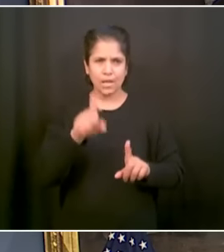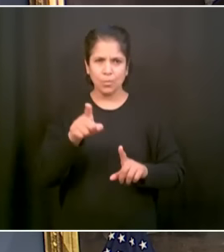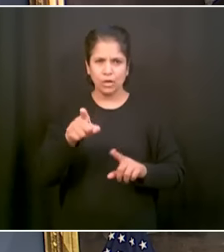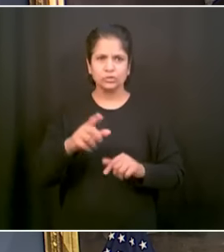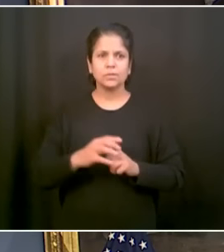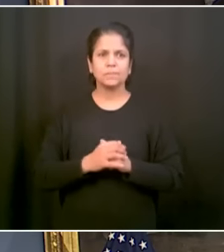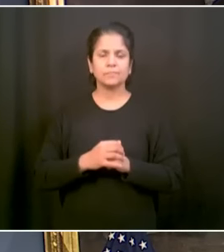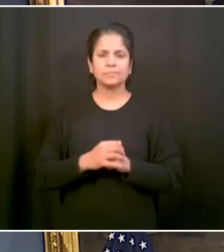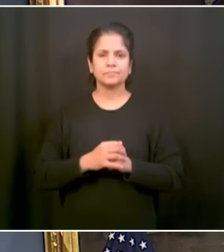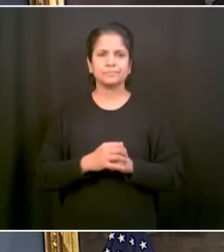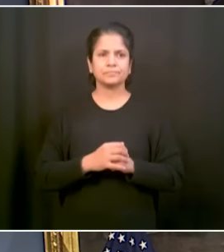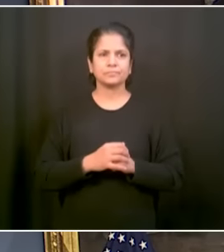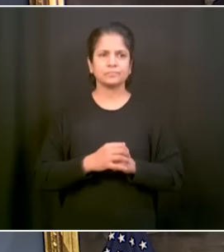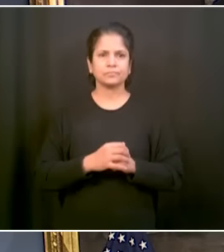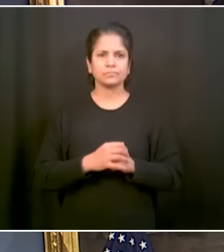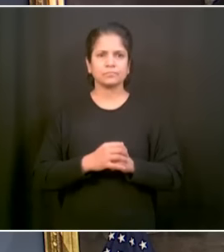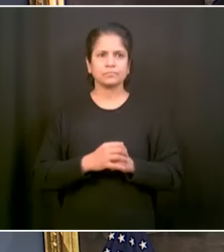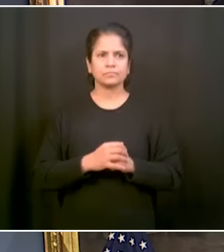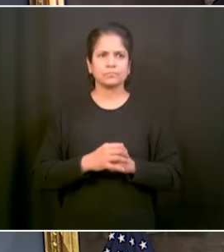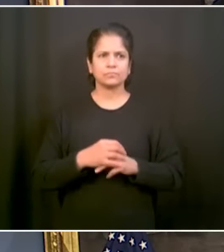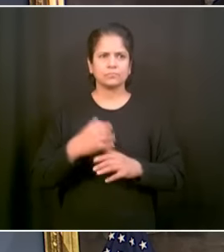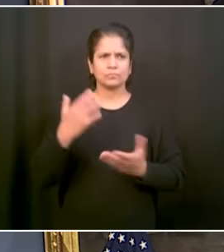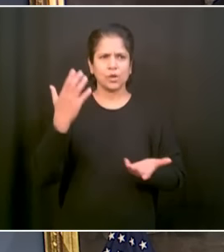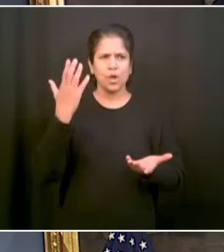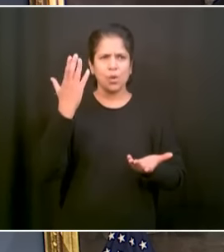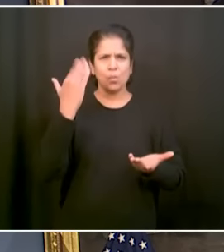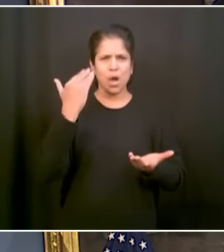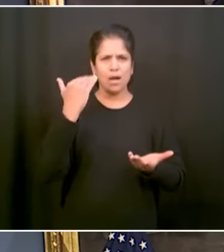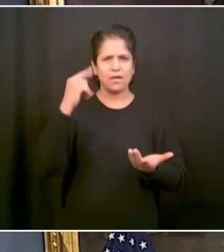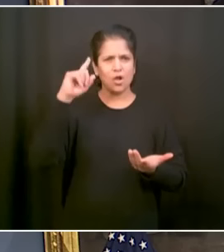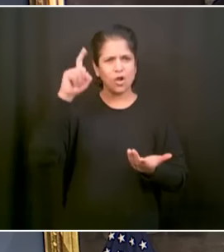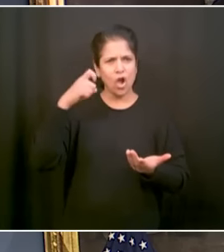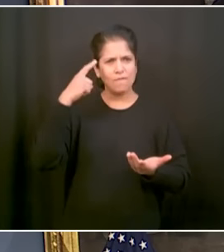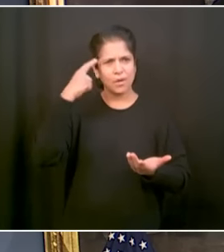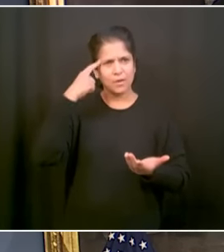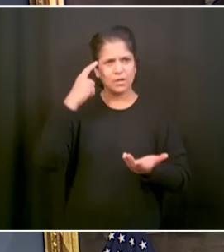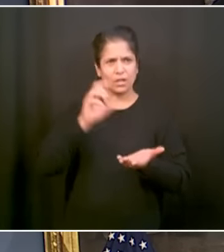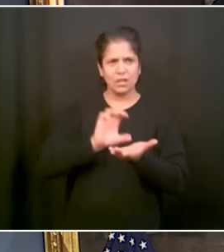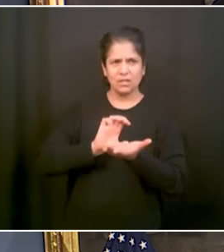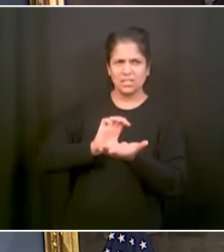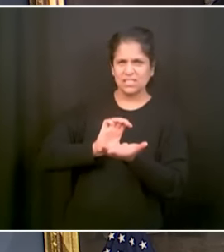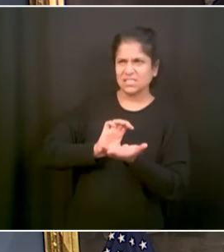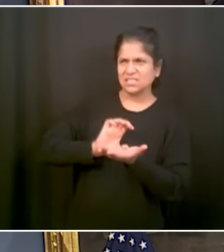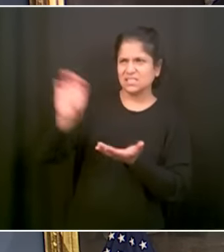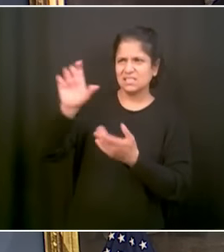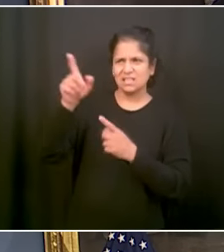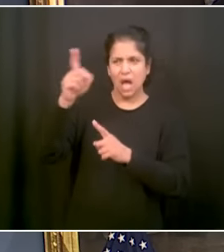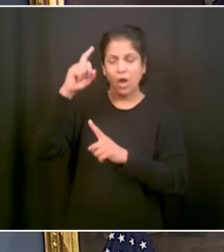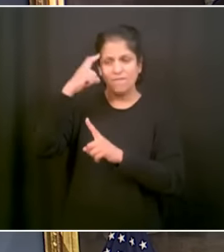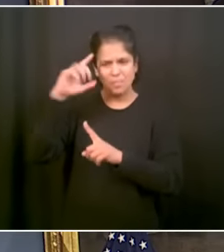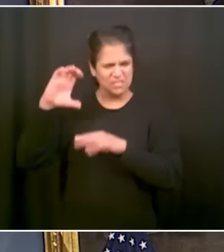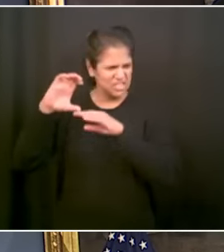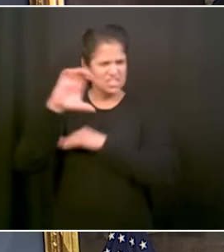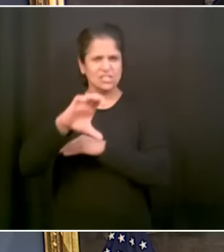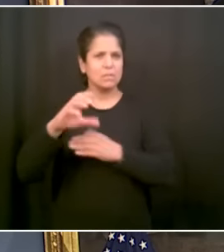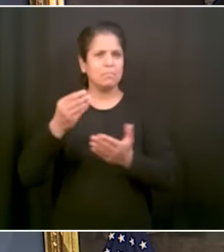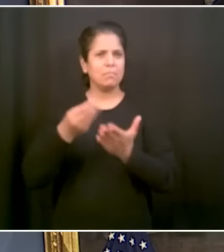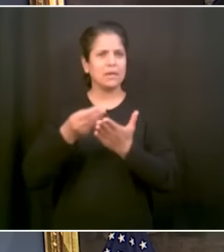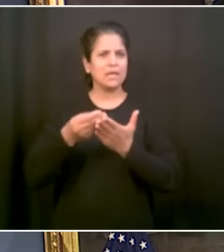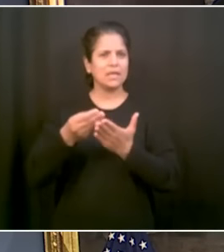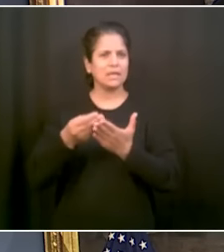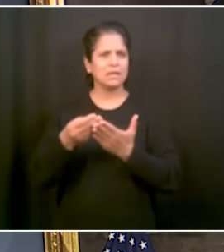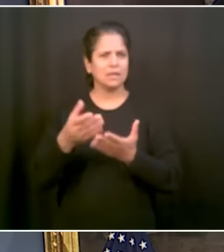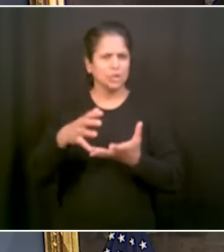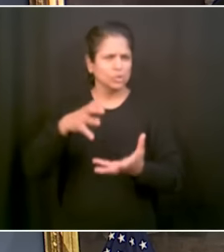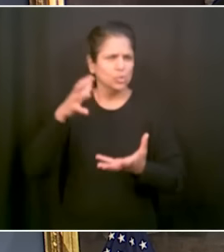why should the governor give you more money, especially considering progressive taxation doesn't mean you get back what you pay, and a billionaire